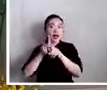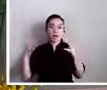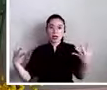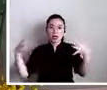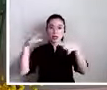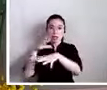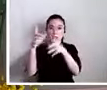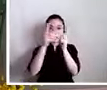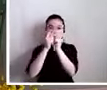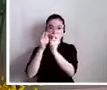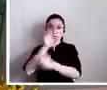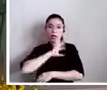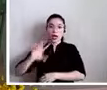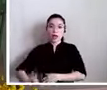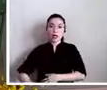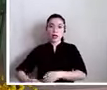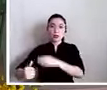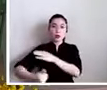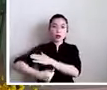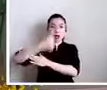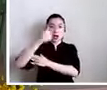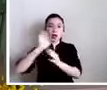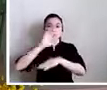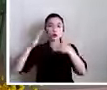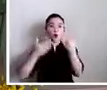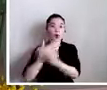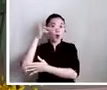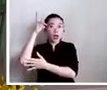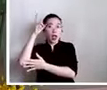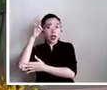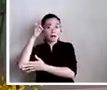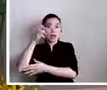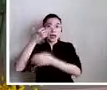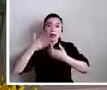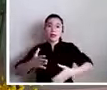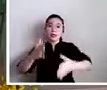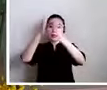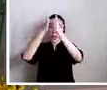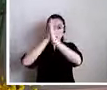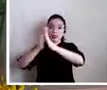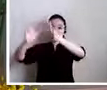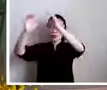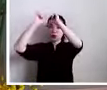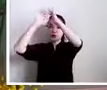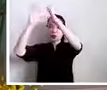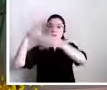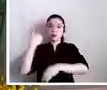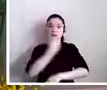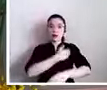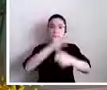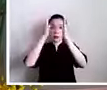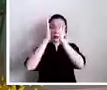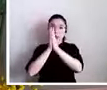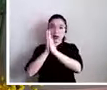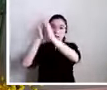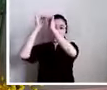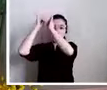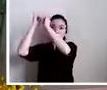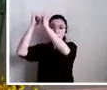who conquers all evil, let us come confidently to the Father with our prayerful intentions. In